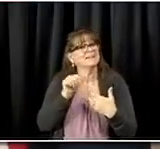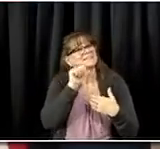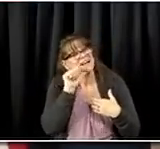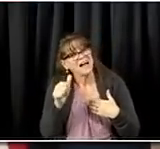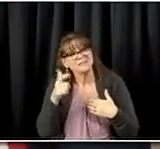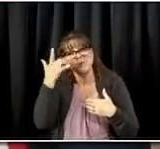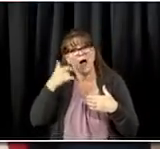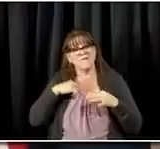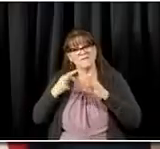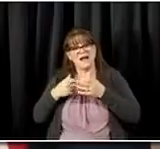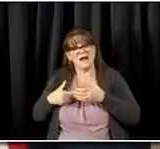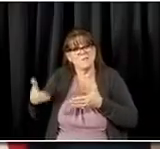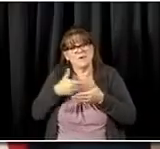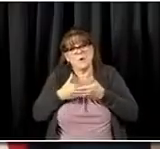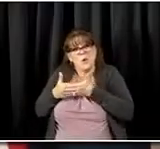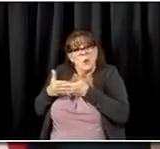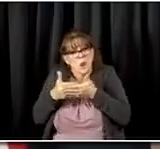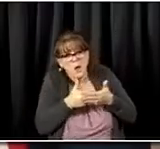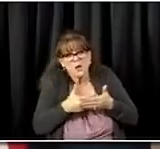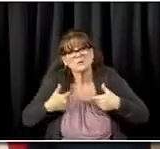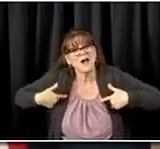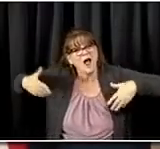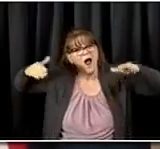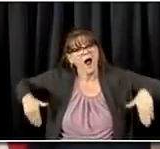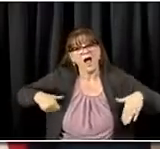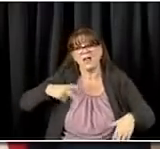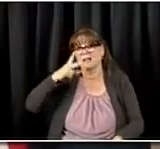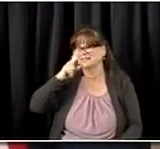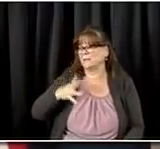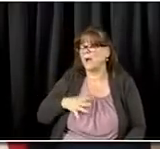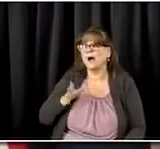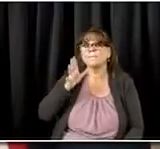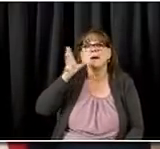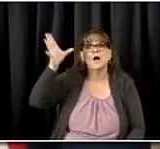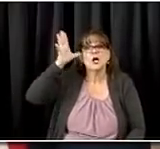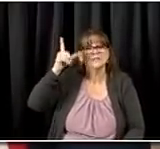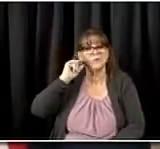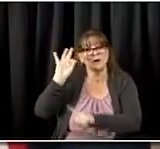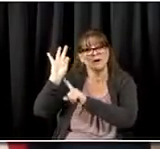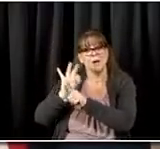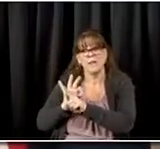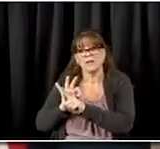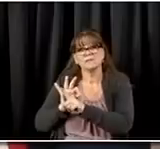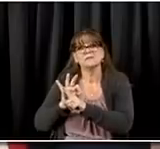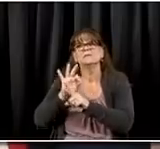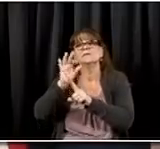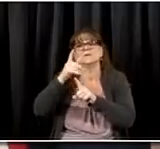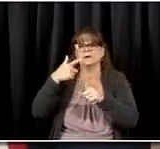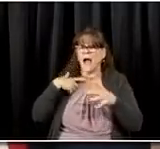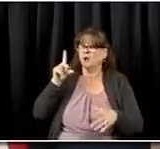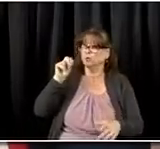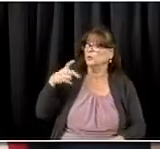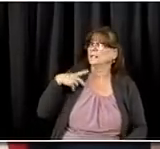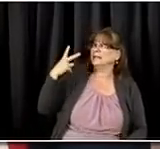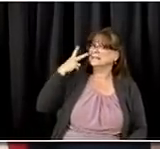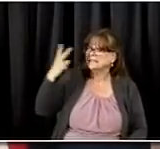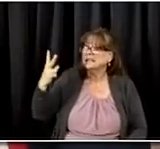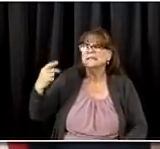in 9 months. We normally see each other 3-4 times a week. That will continue through